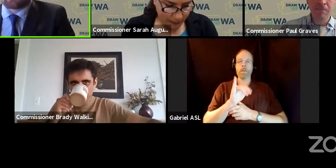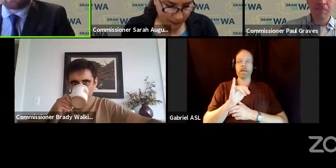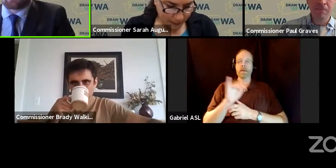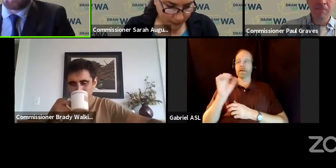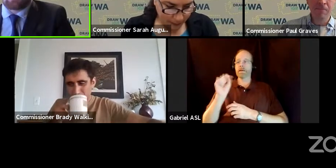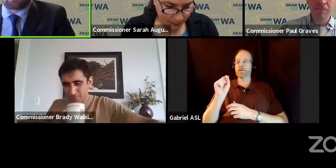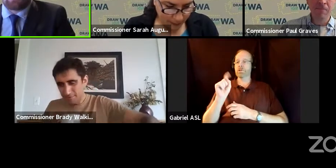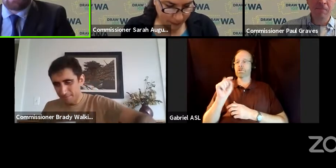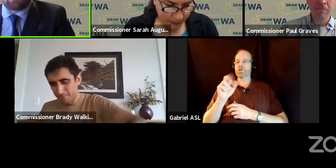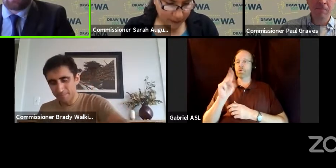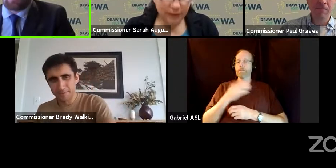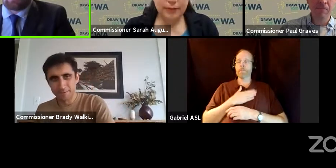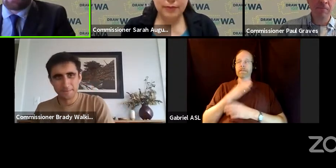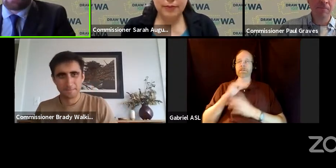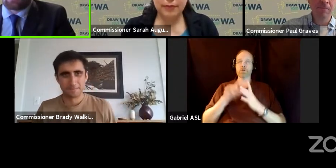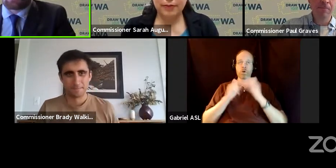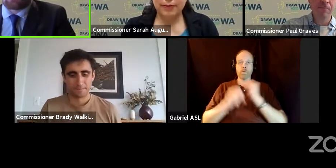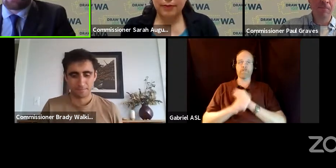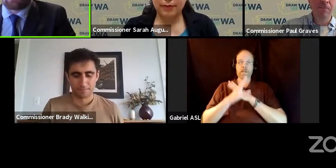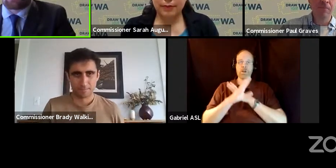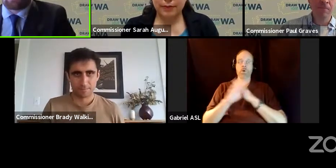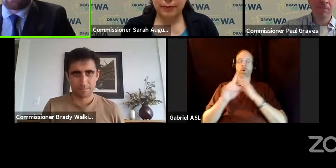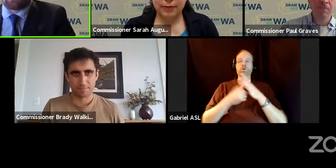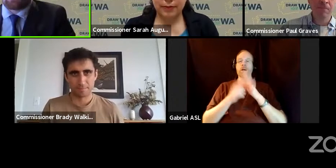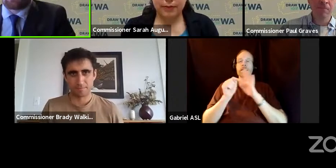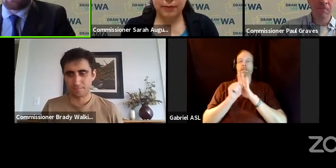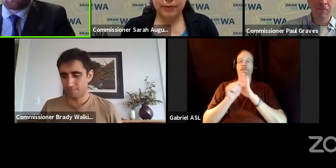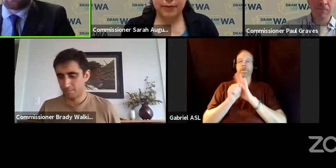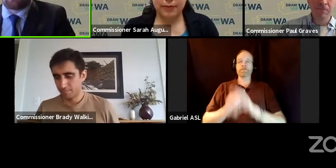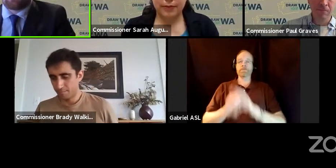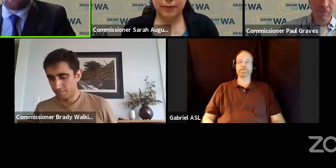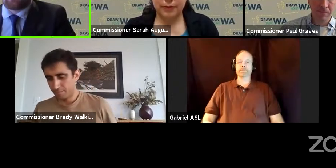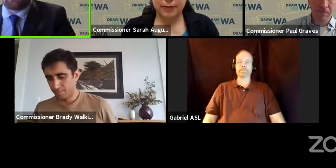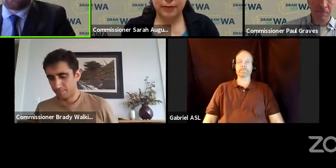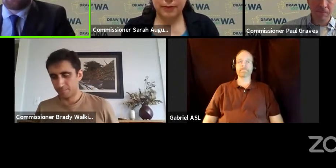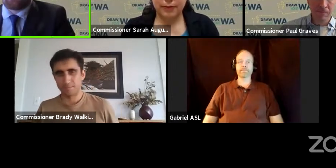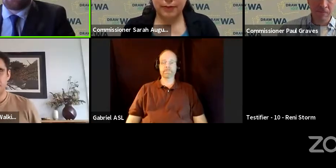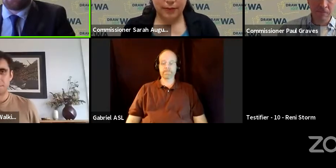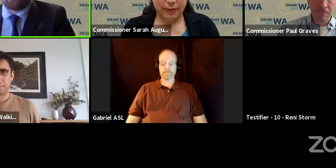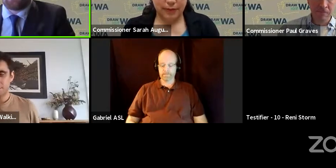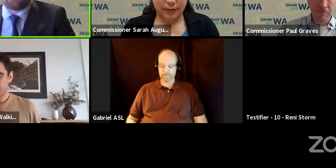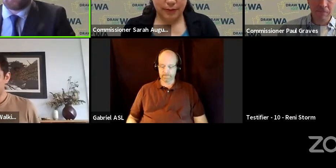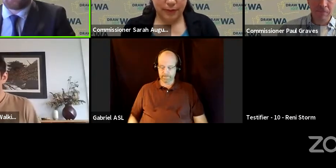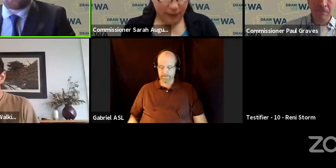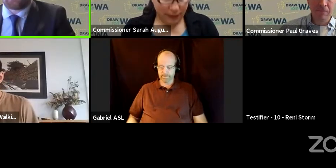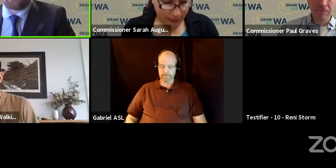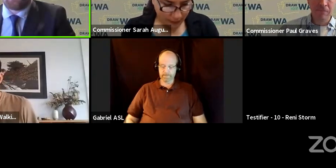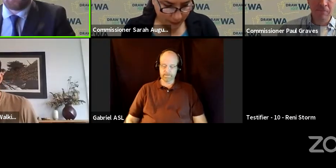to turn on your video and begin your testimony, please.